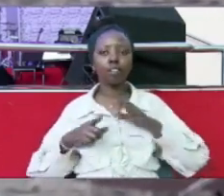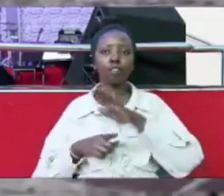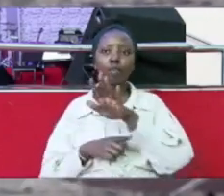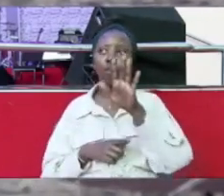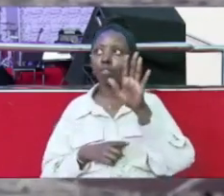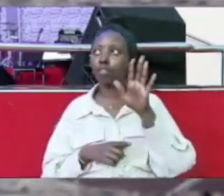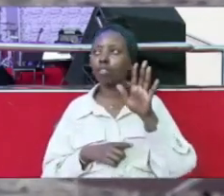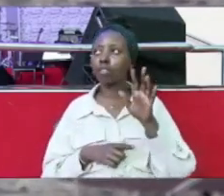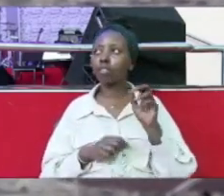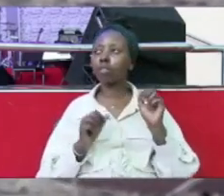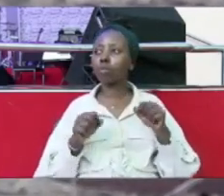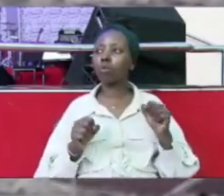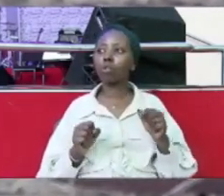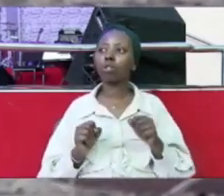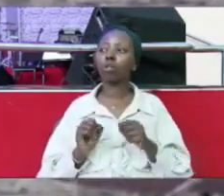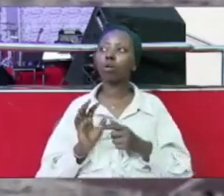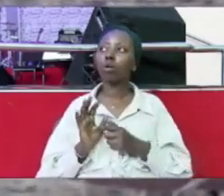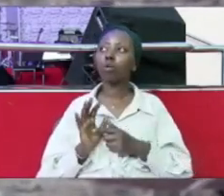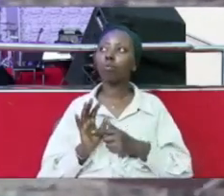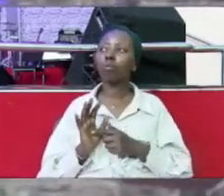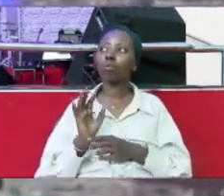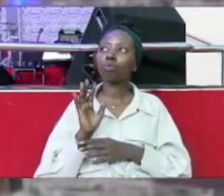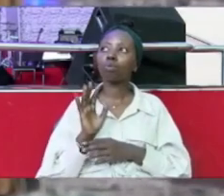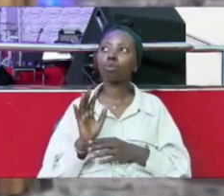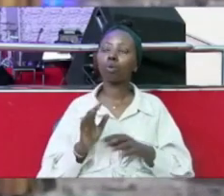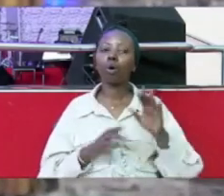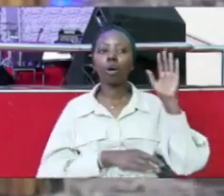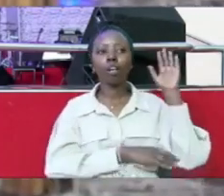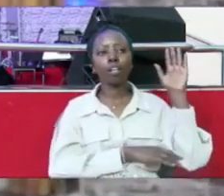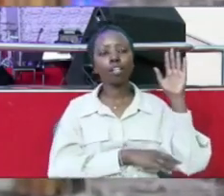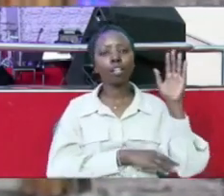You can just show me by raising your hand and you are going to pray together.